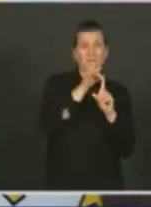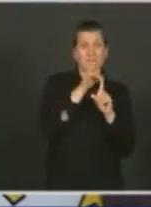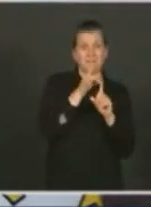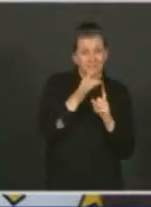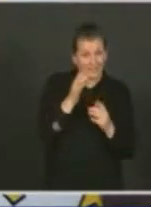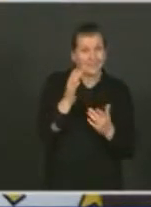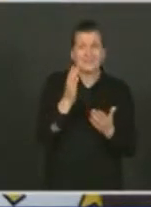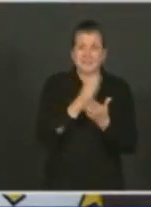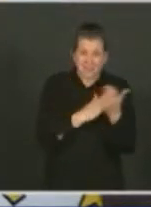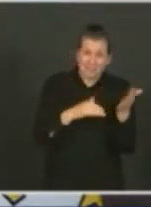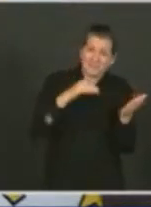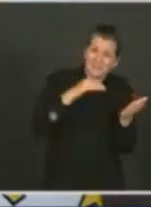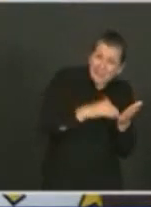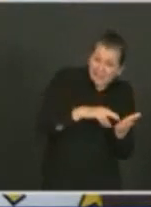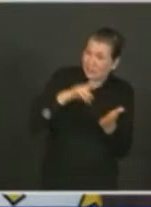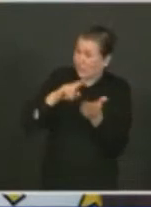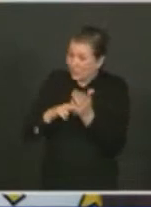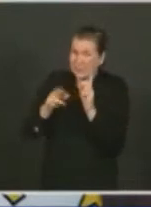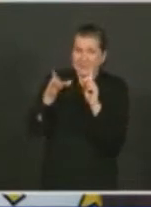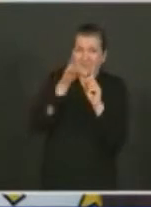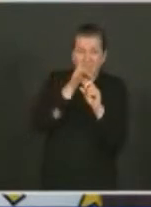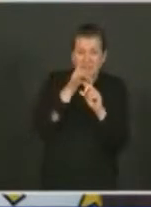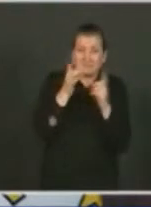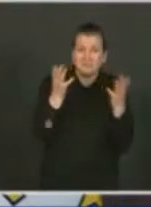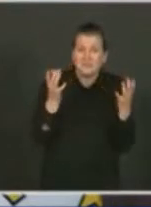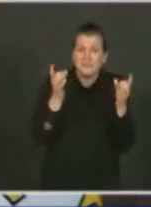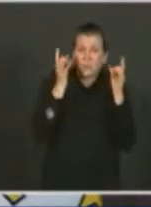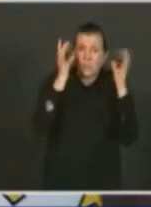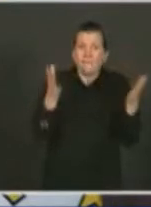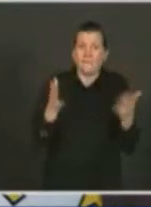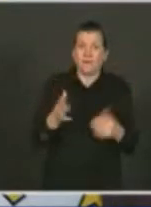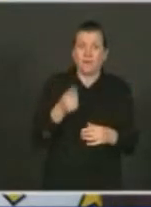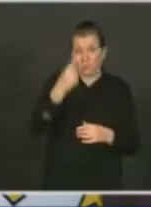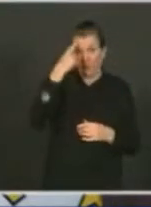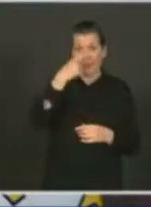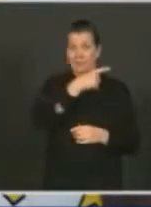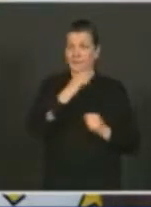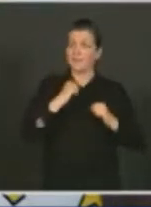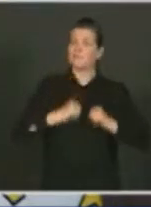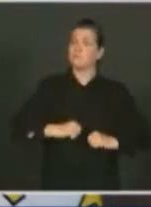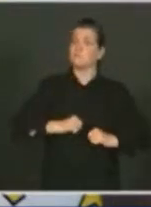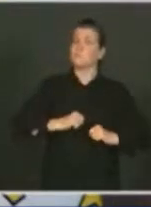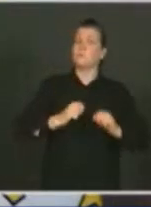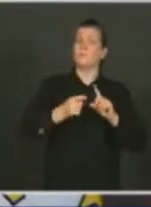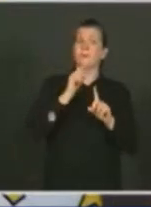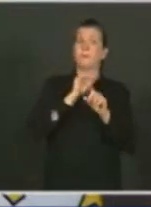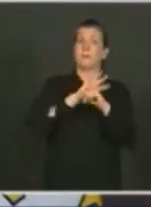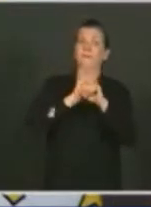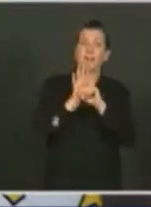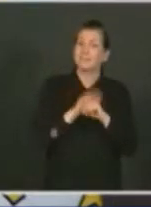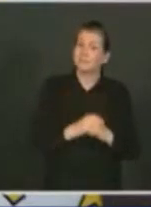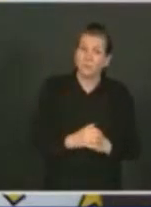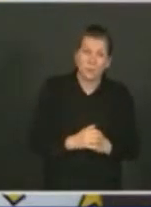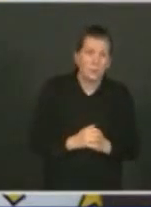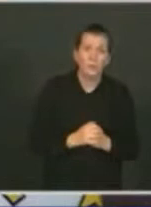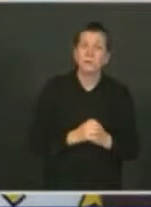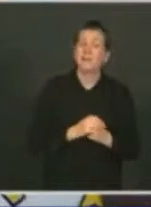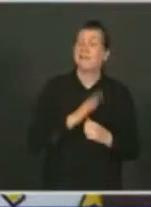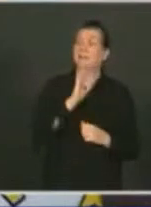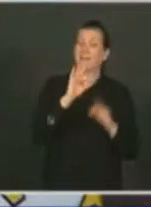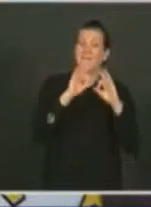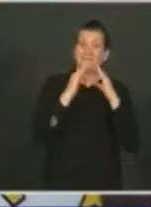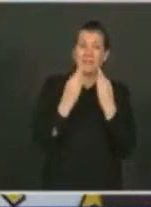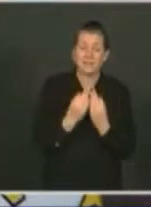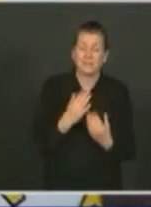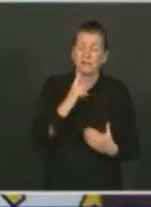We get overwhelmed, and we feel such sadness for our patients and for their families, and in the helplessness we feel as we